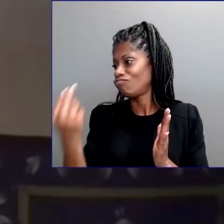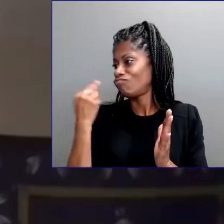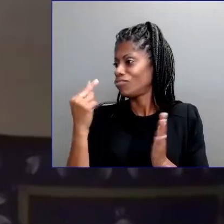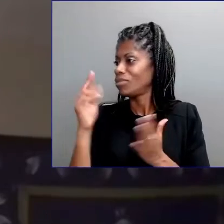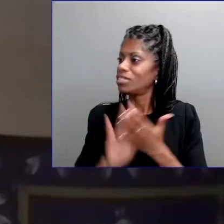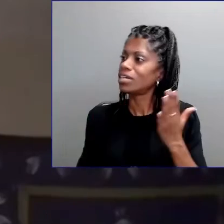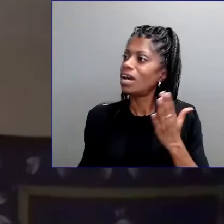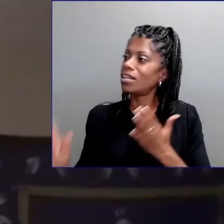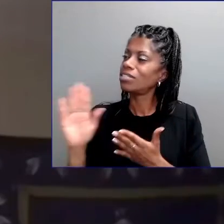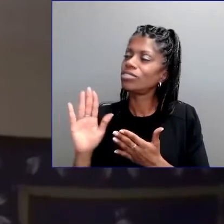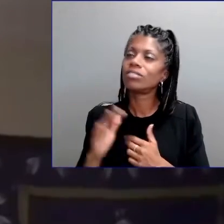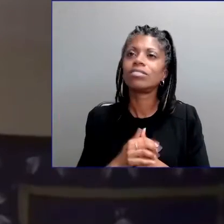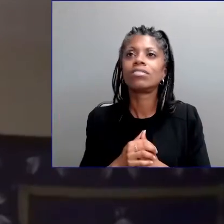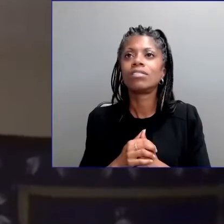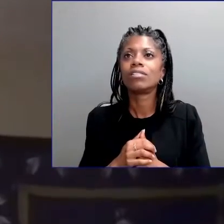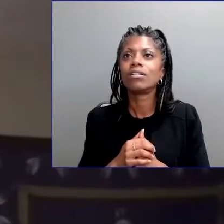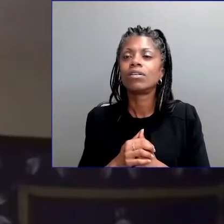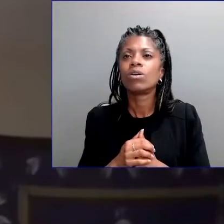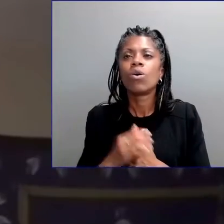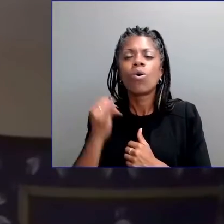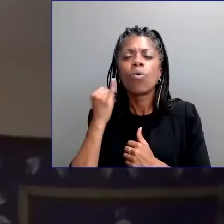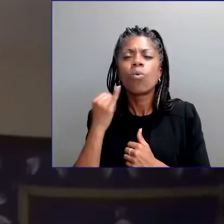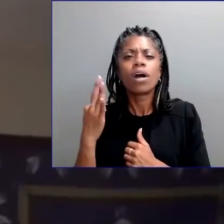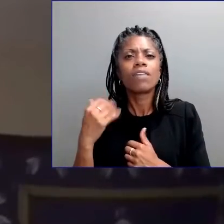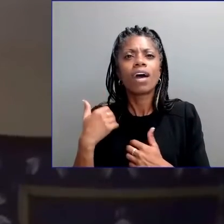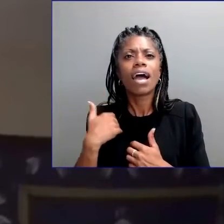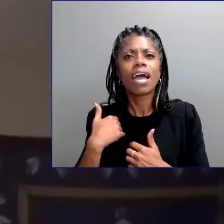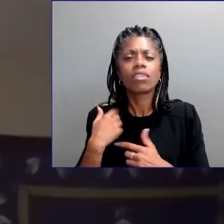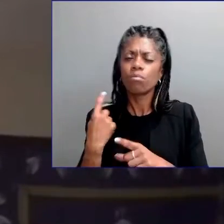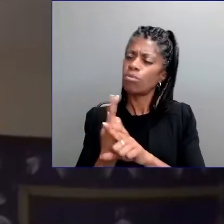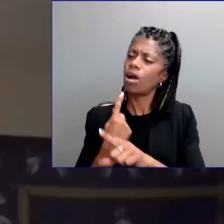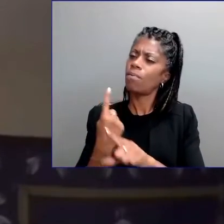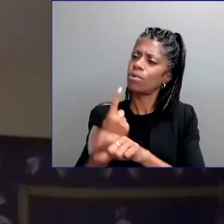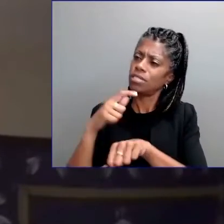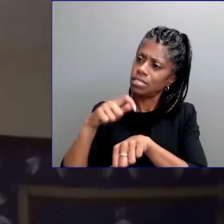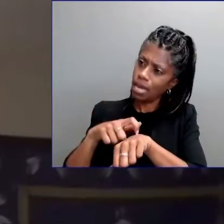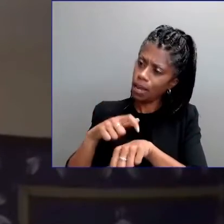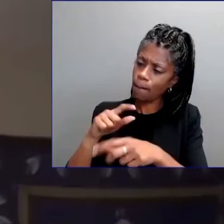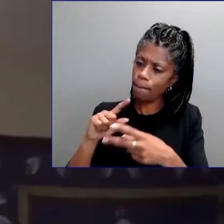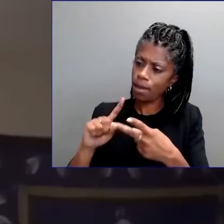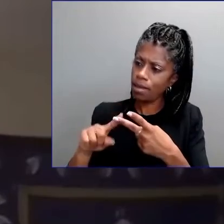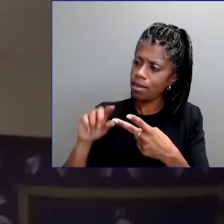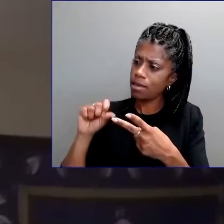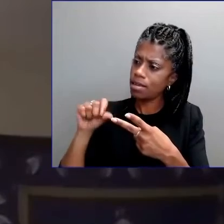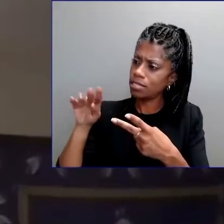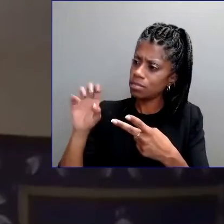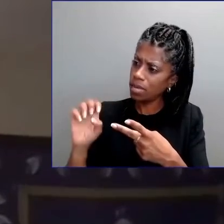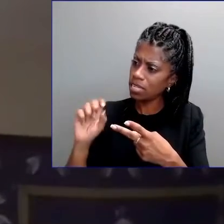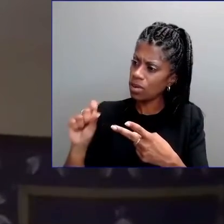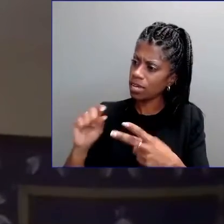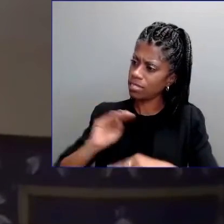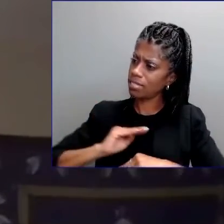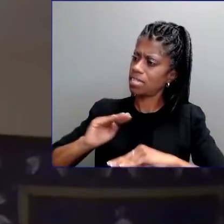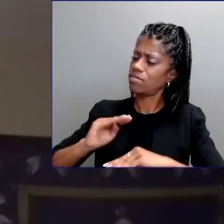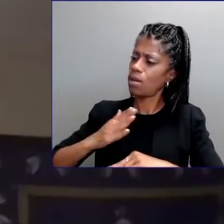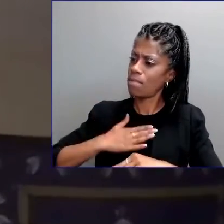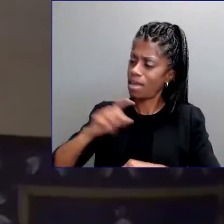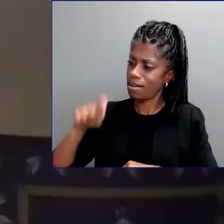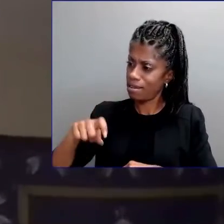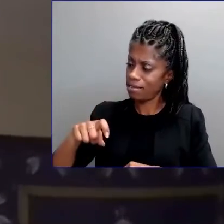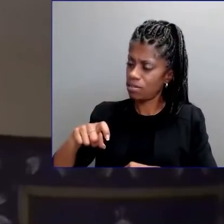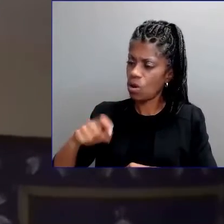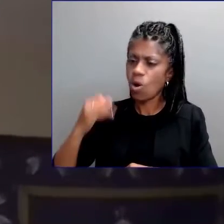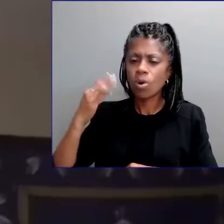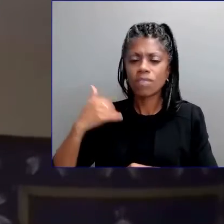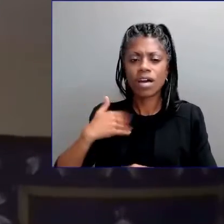could have happened if I were given the time and space to properly focus on meeting my needs. If I could have explored my differences and